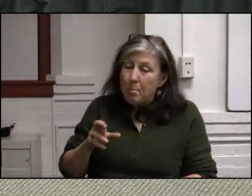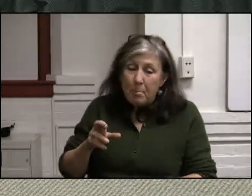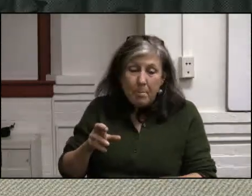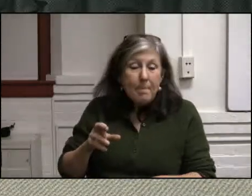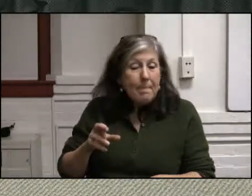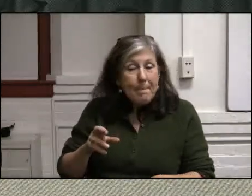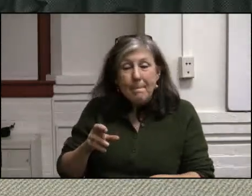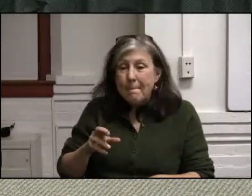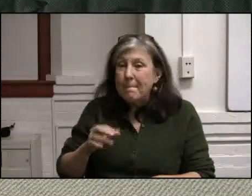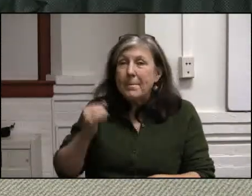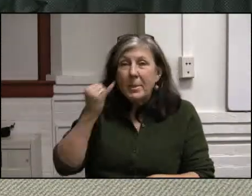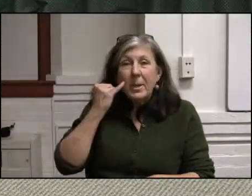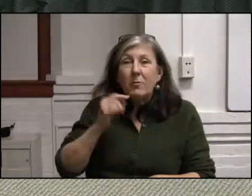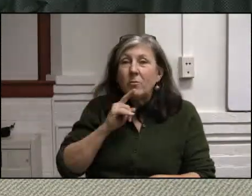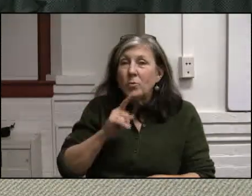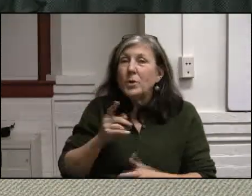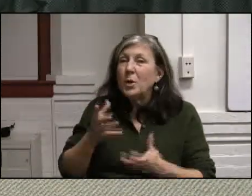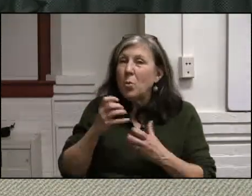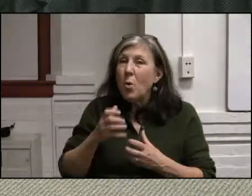have a really full